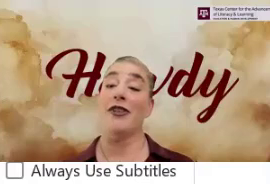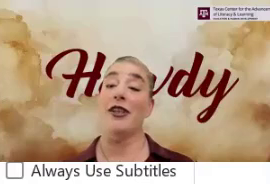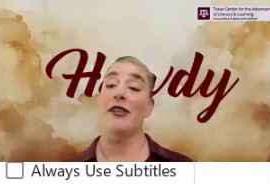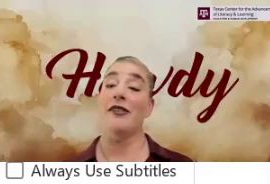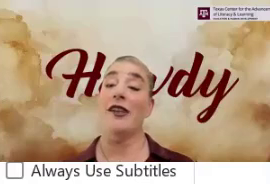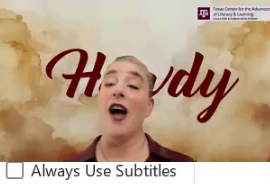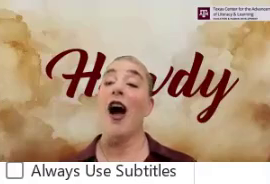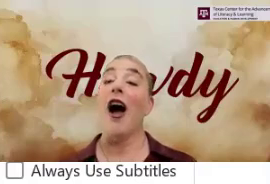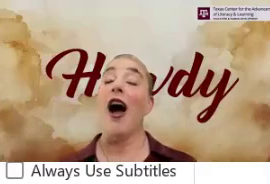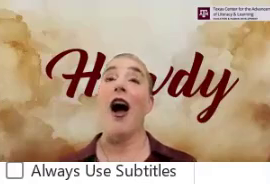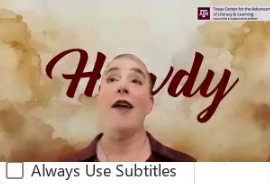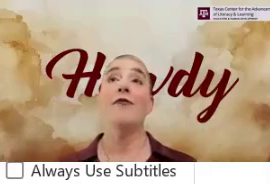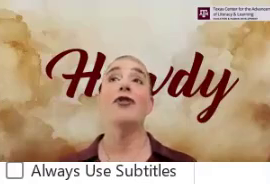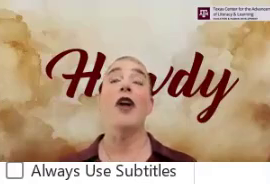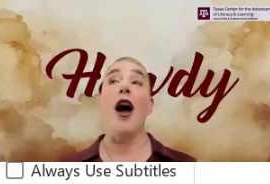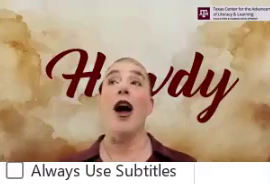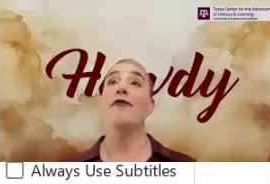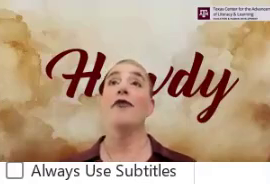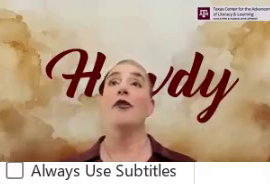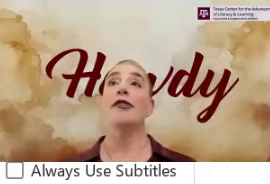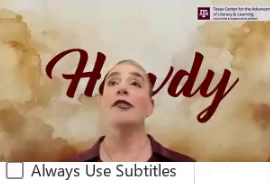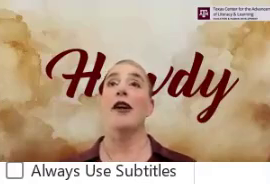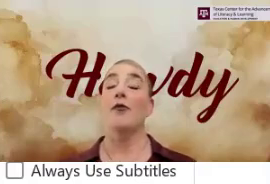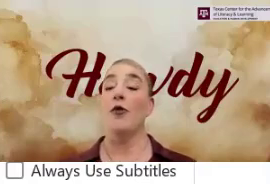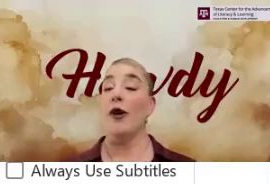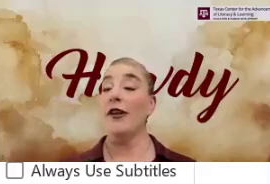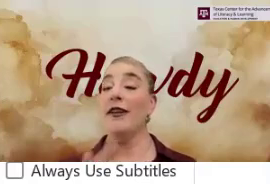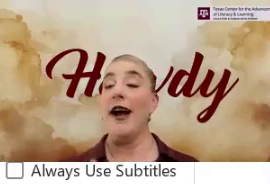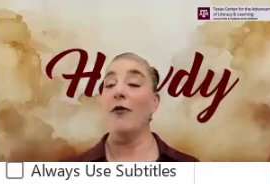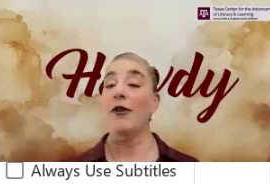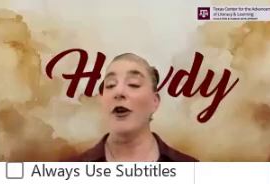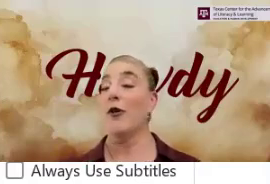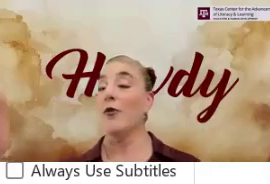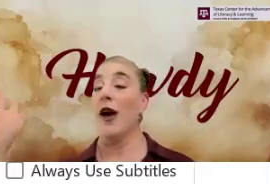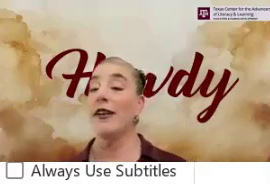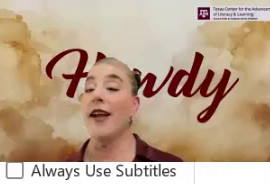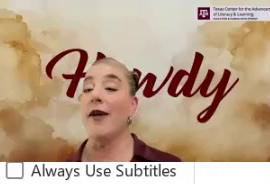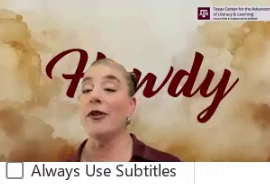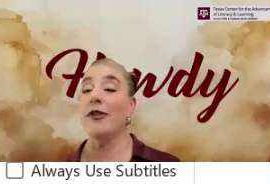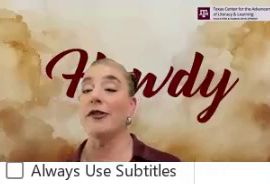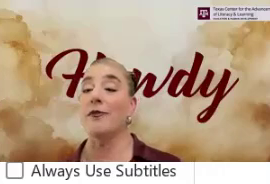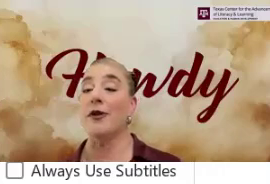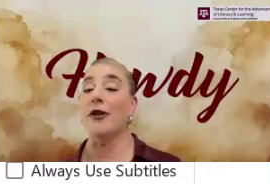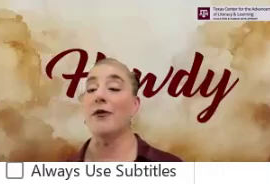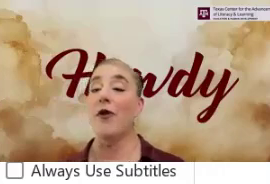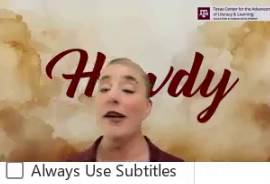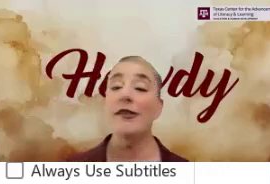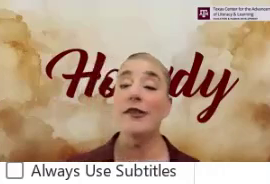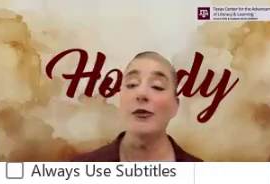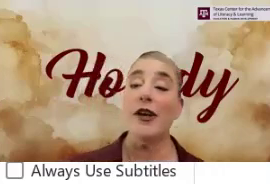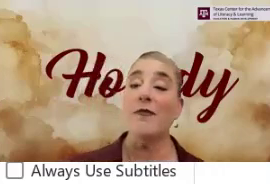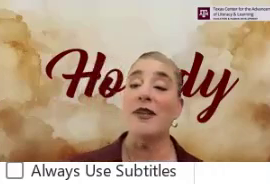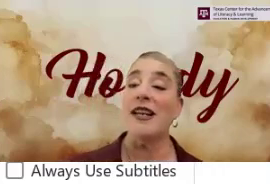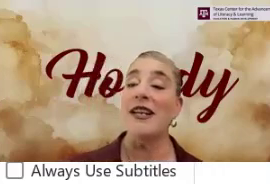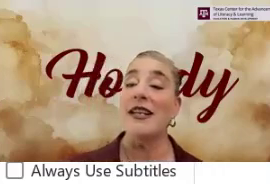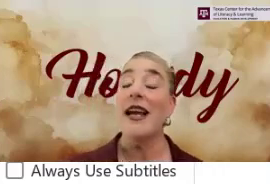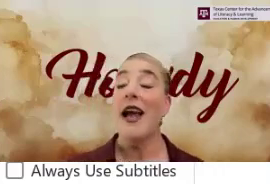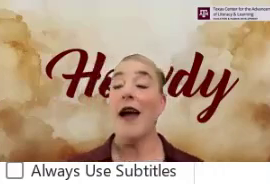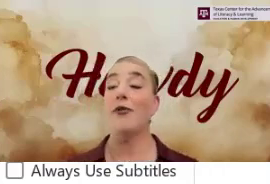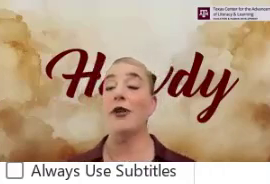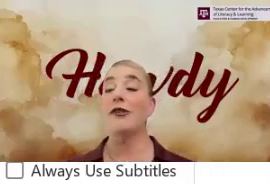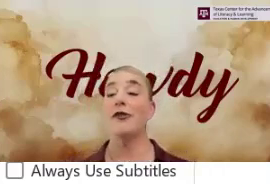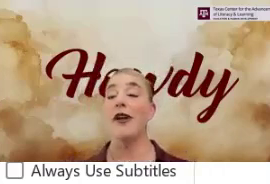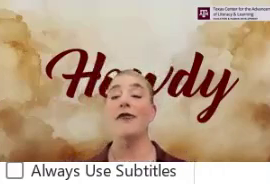on fractions, I'm focused on, well, where did that one go? And why did that one disappear? And why is this one coming